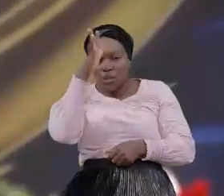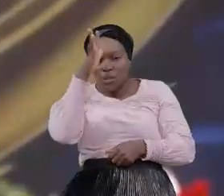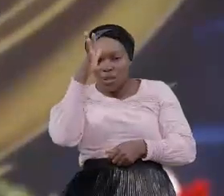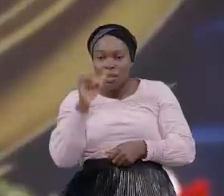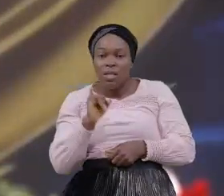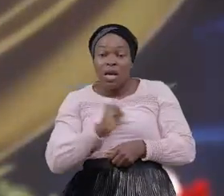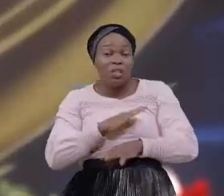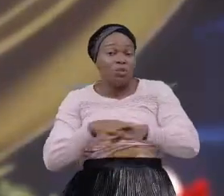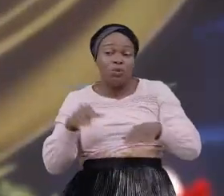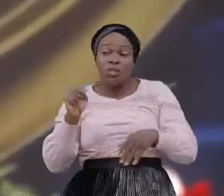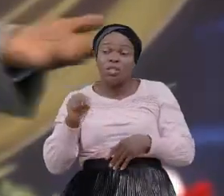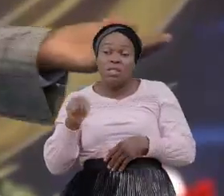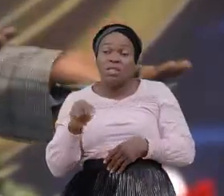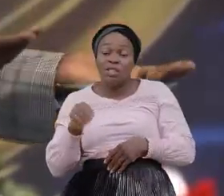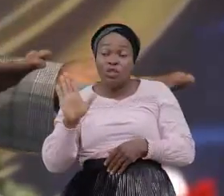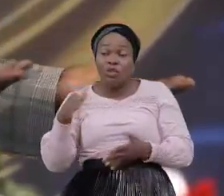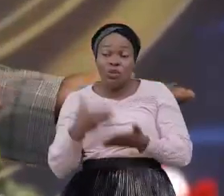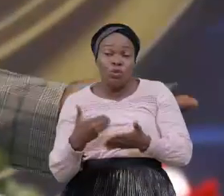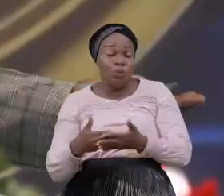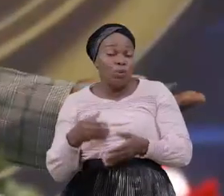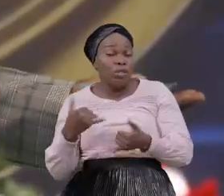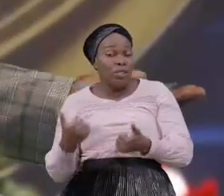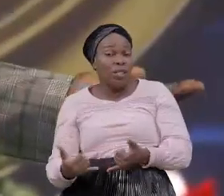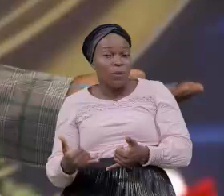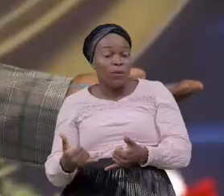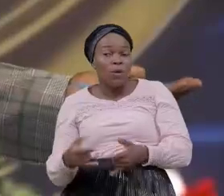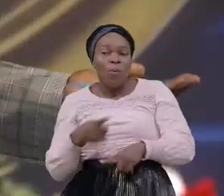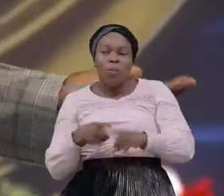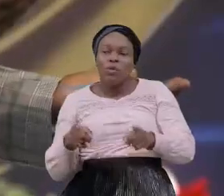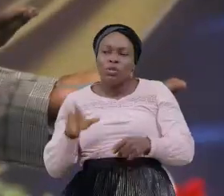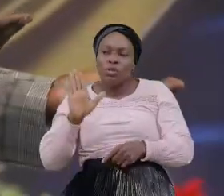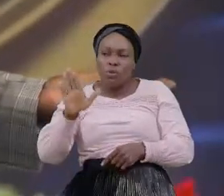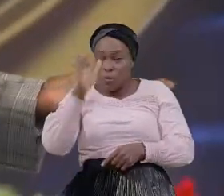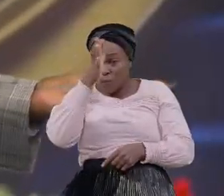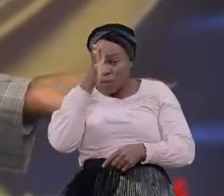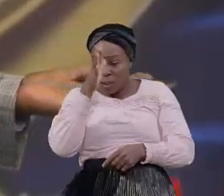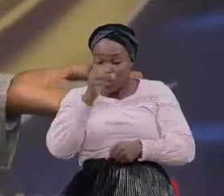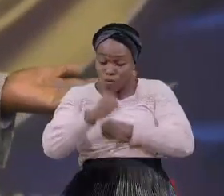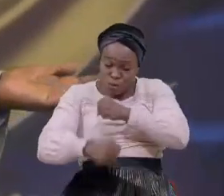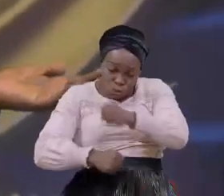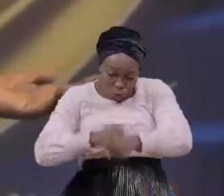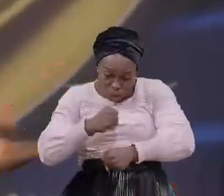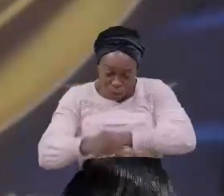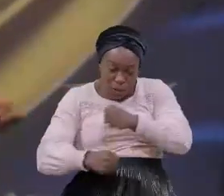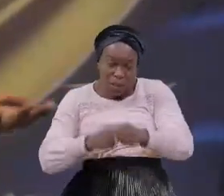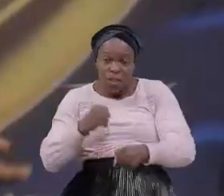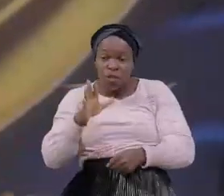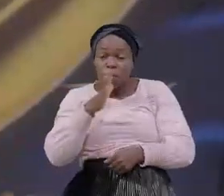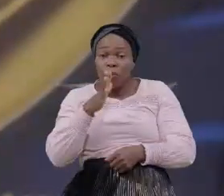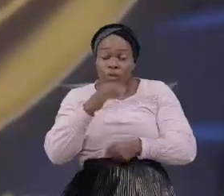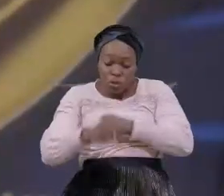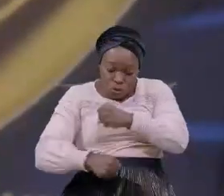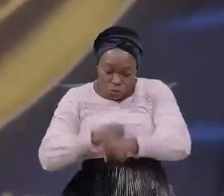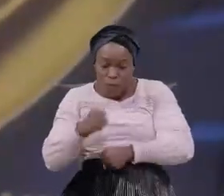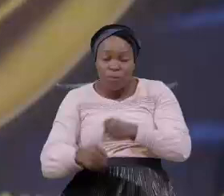to their father? The father is suffering. You honor your father and your mother. How do you do that? You